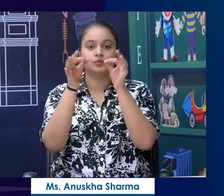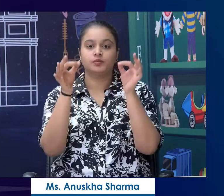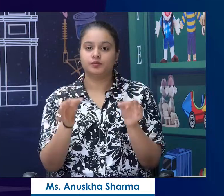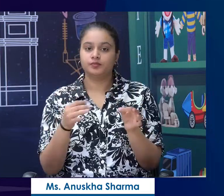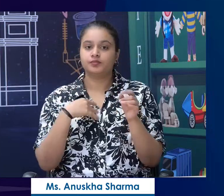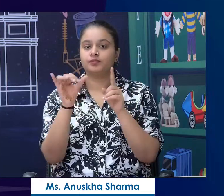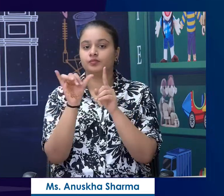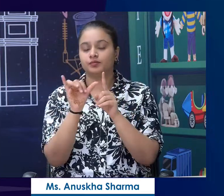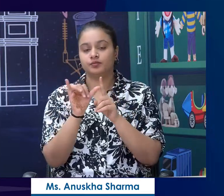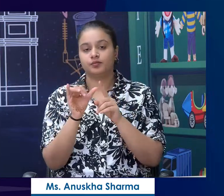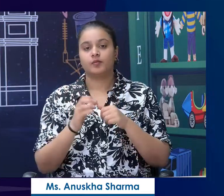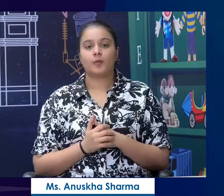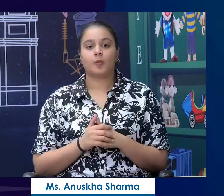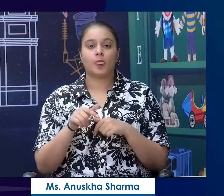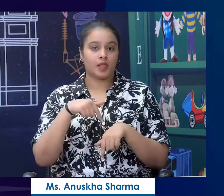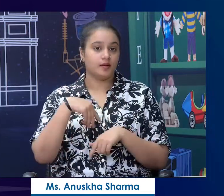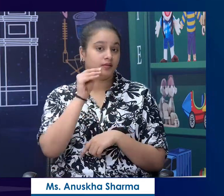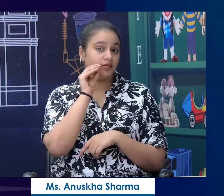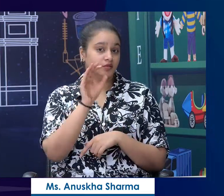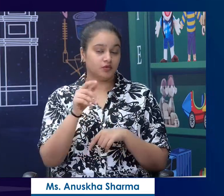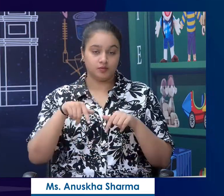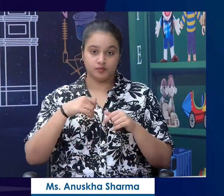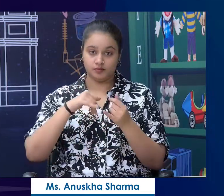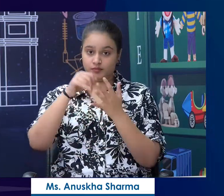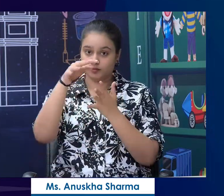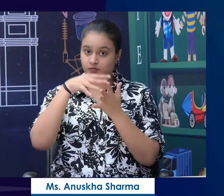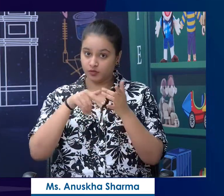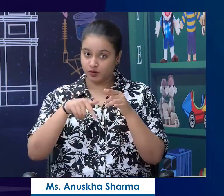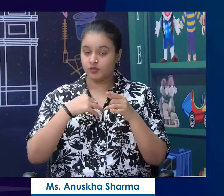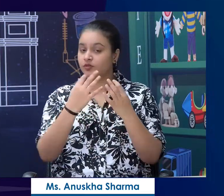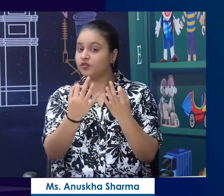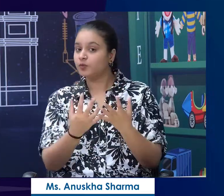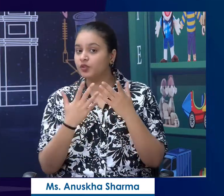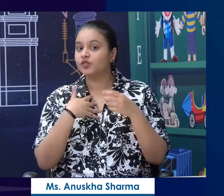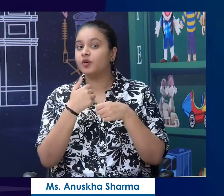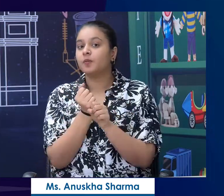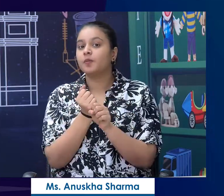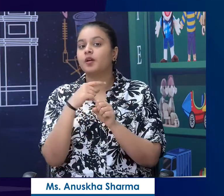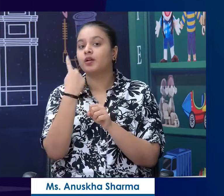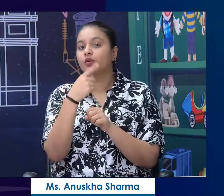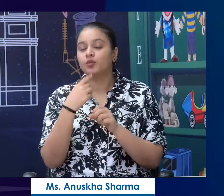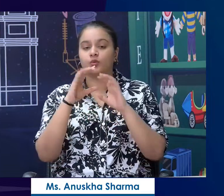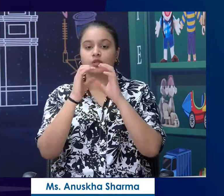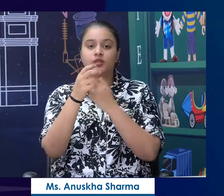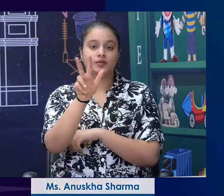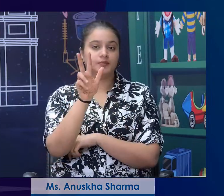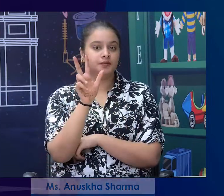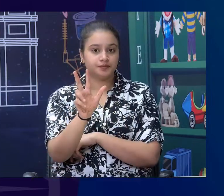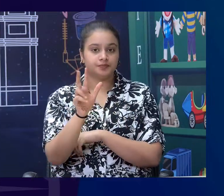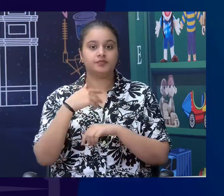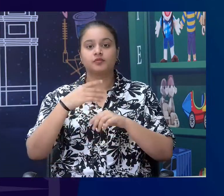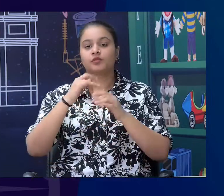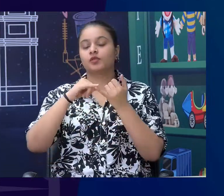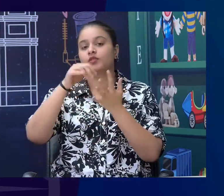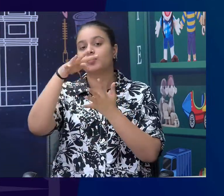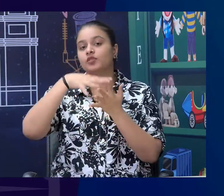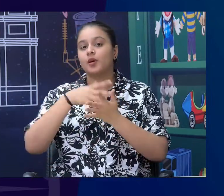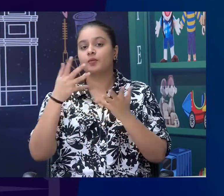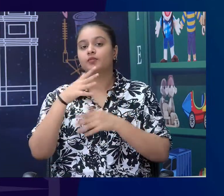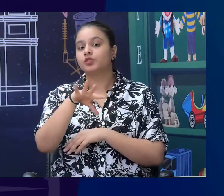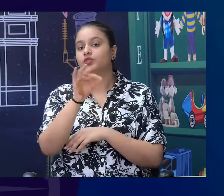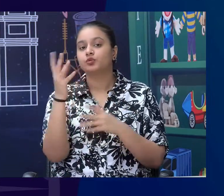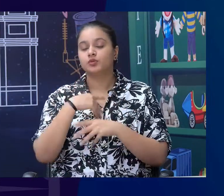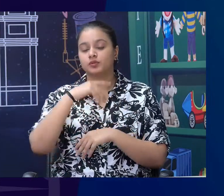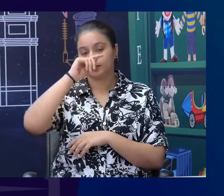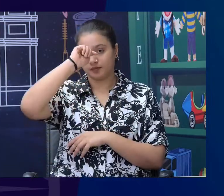Official. Well, let me tell you that this session is specially meant for the students of class 8 and the subject that we have taken up today